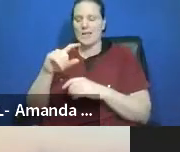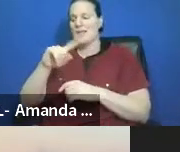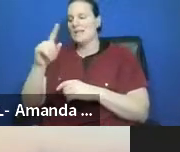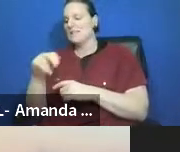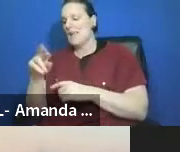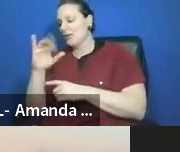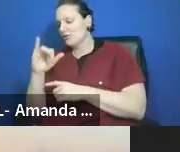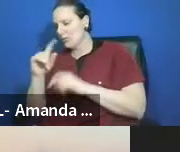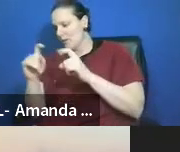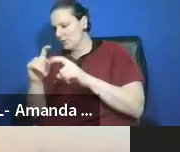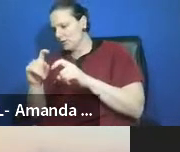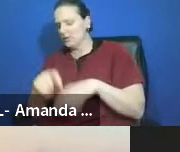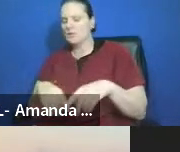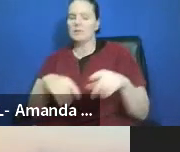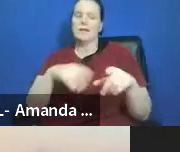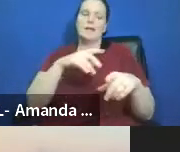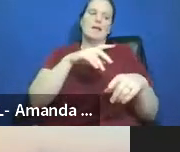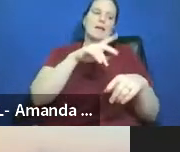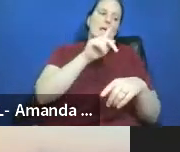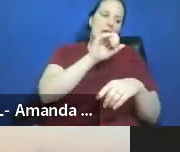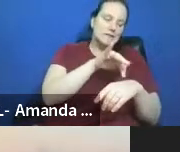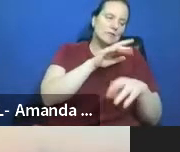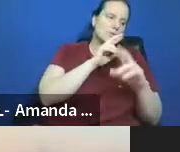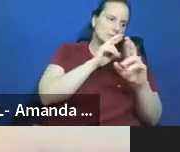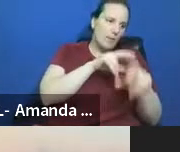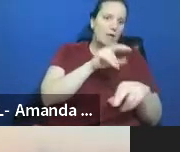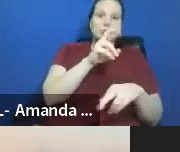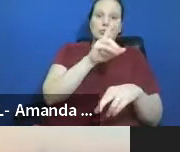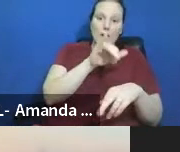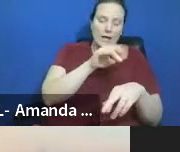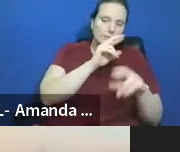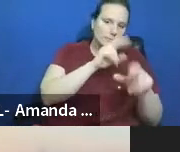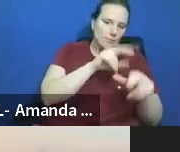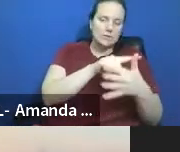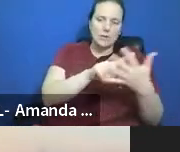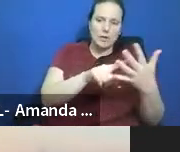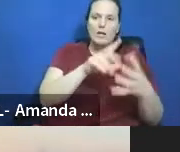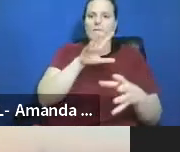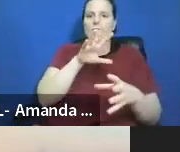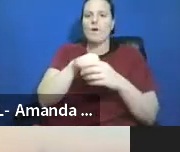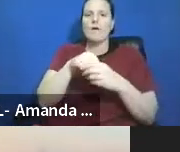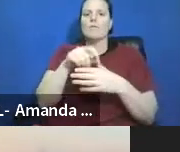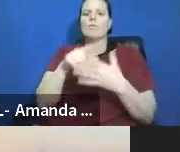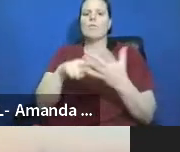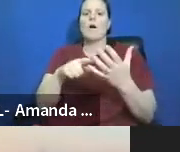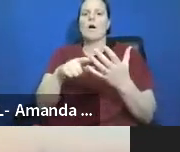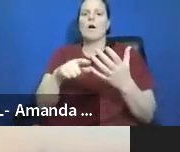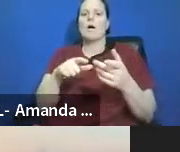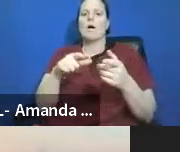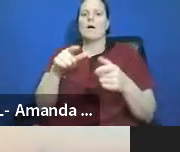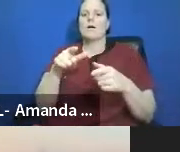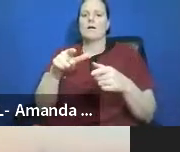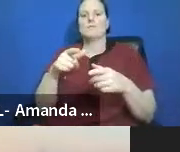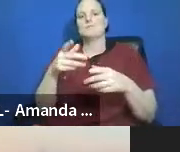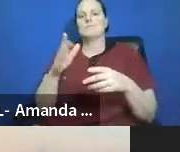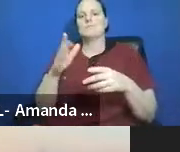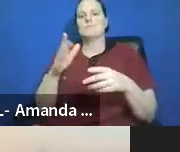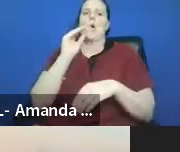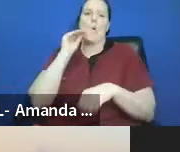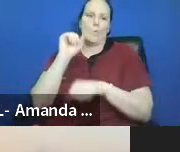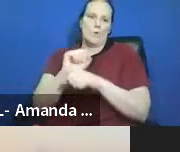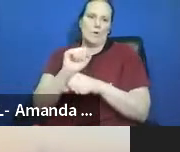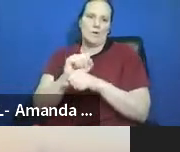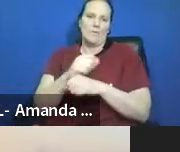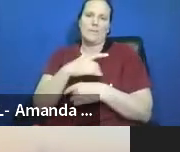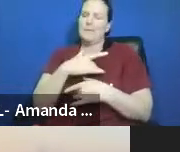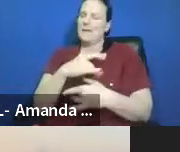Casey's response, and Ray's response, is really also a part of what we're teeing up as your homework. So we don't often